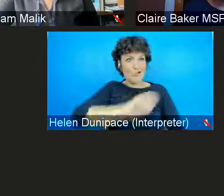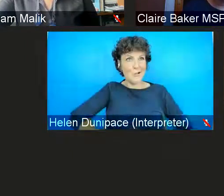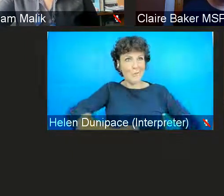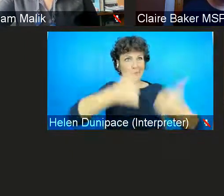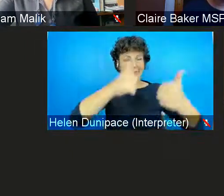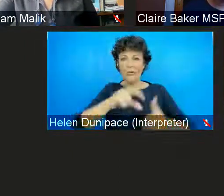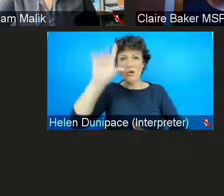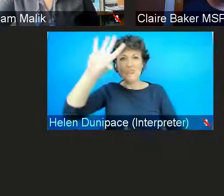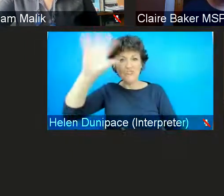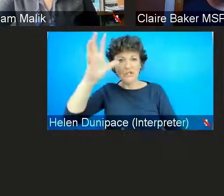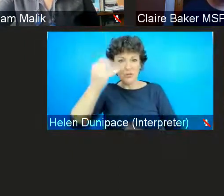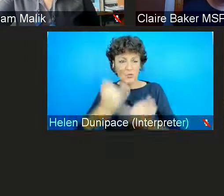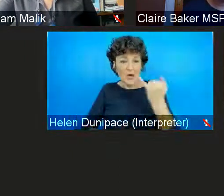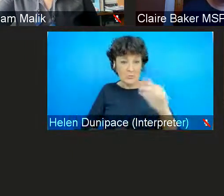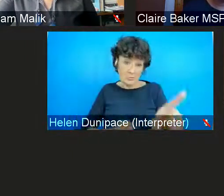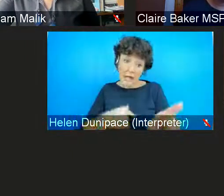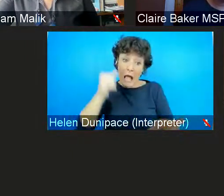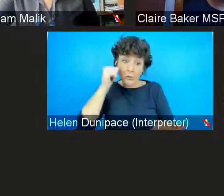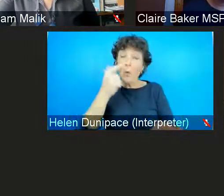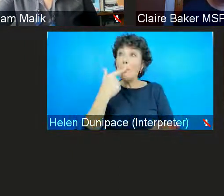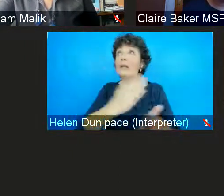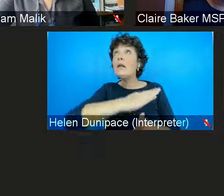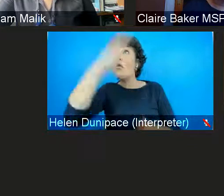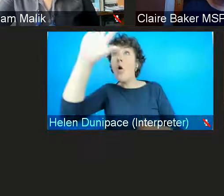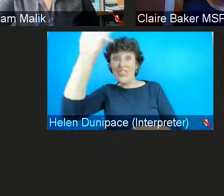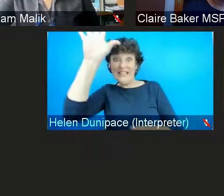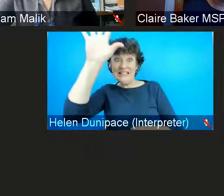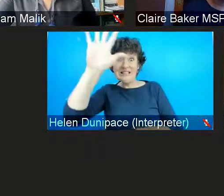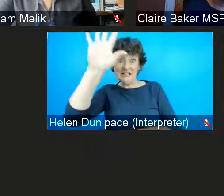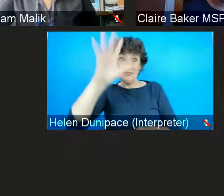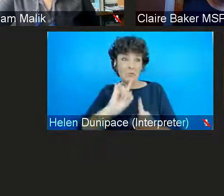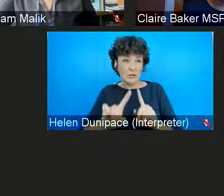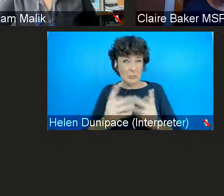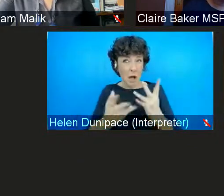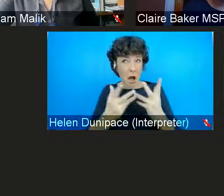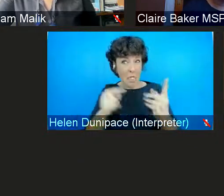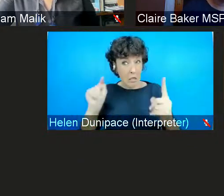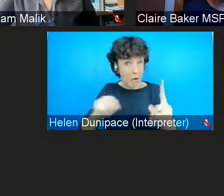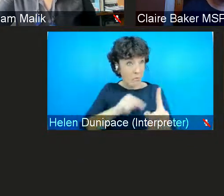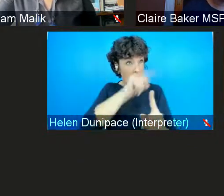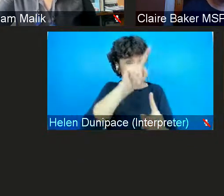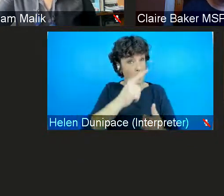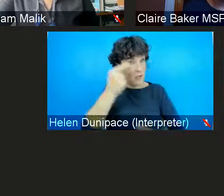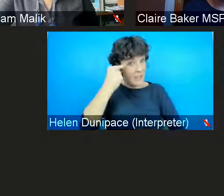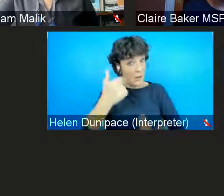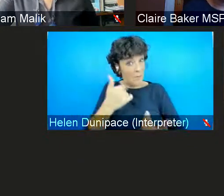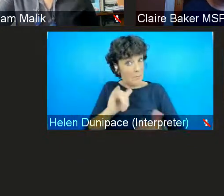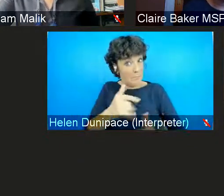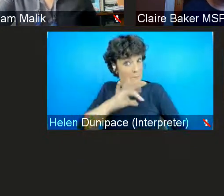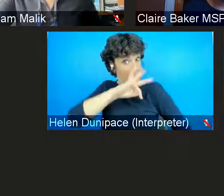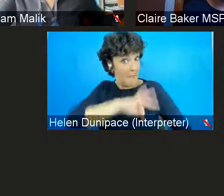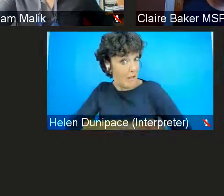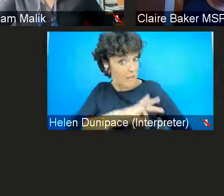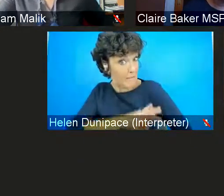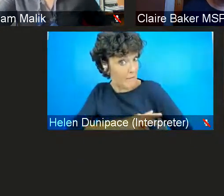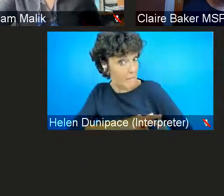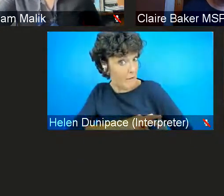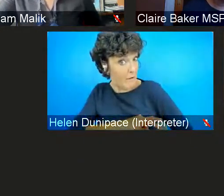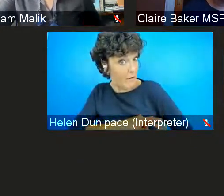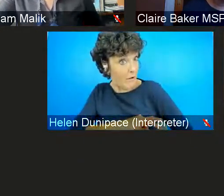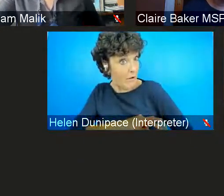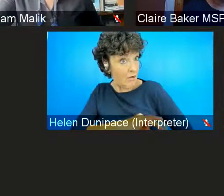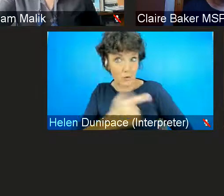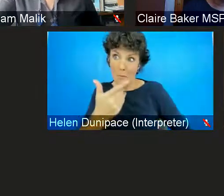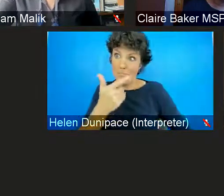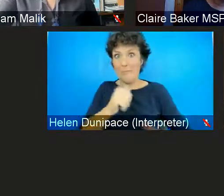areas, I know the North East has already been mentioned, other areas that are set to benefit, or how do we make sure there is an equal